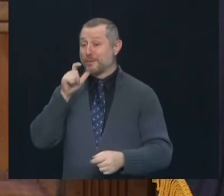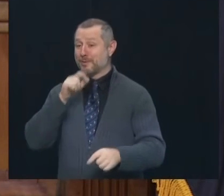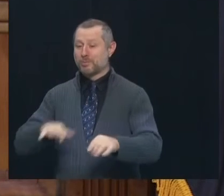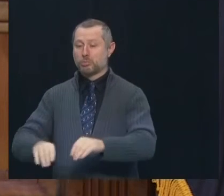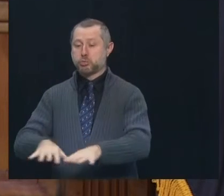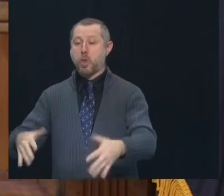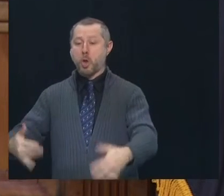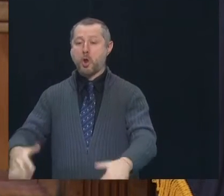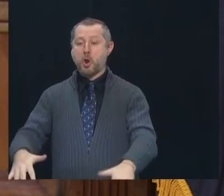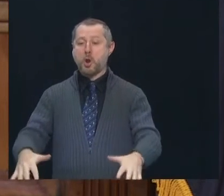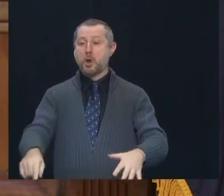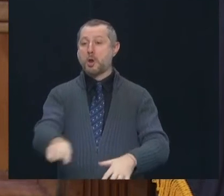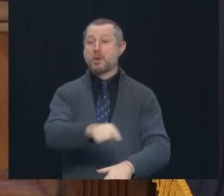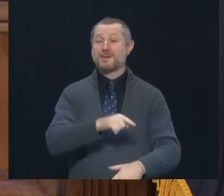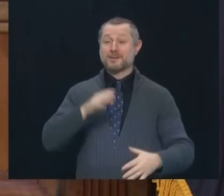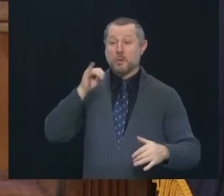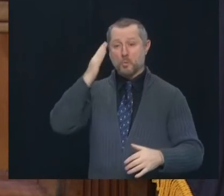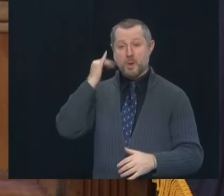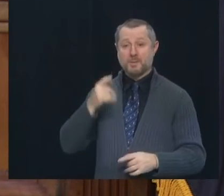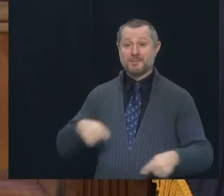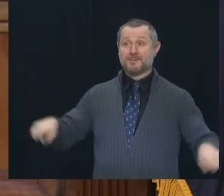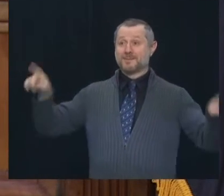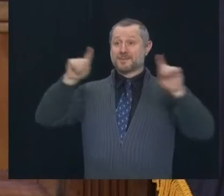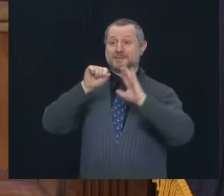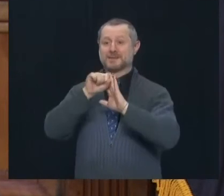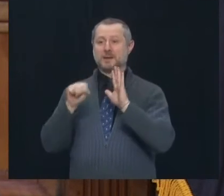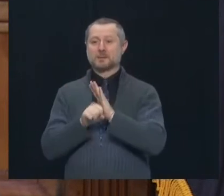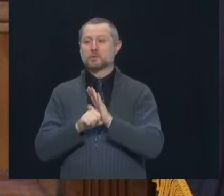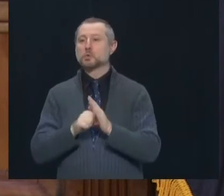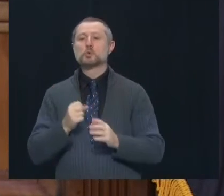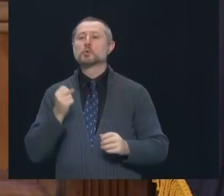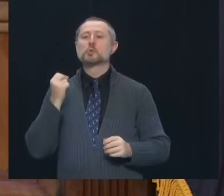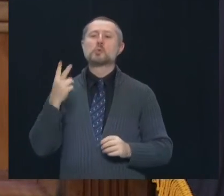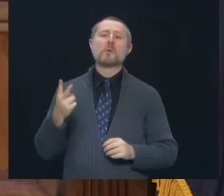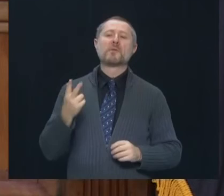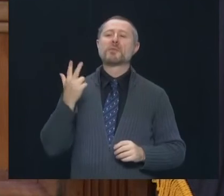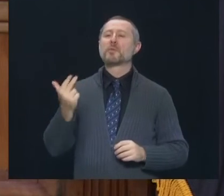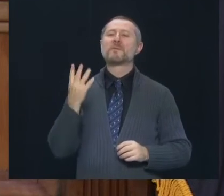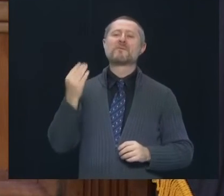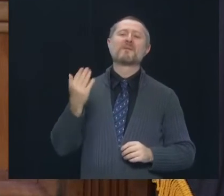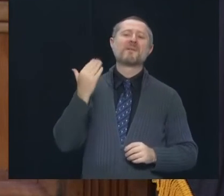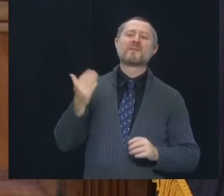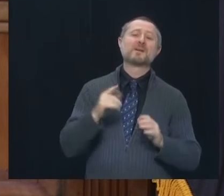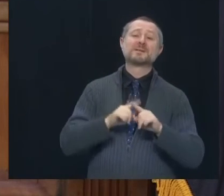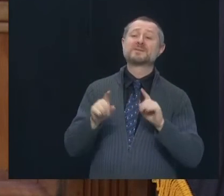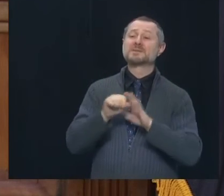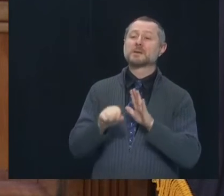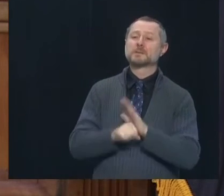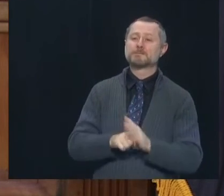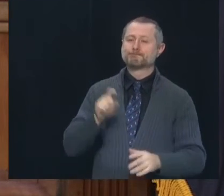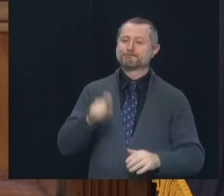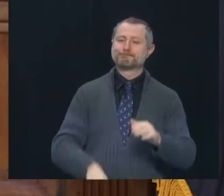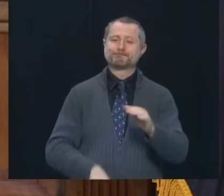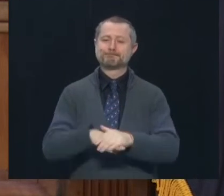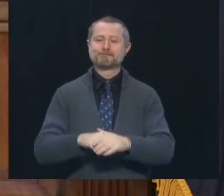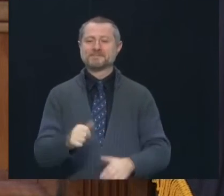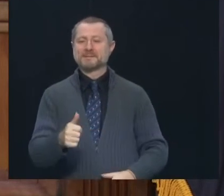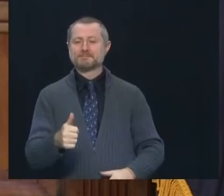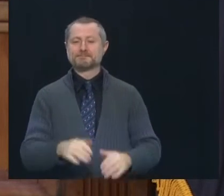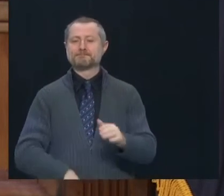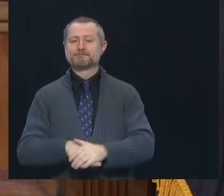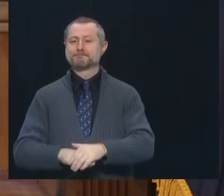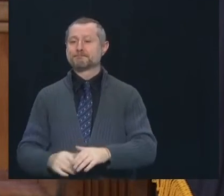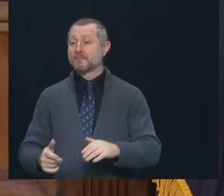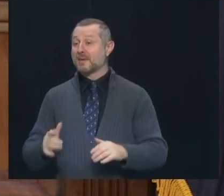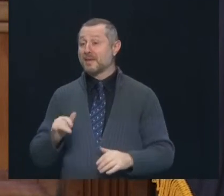why states, dozens of states, went to no more than 10 people in a home.